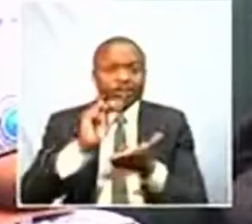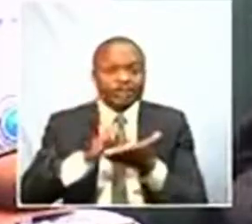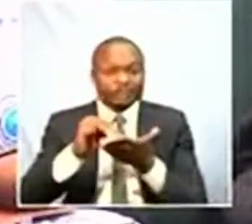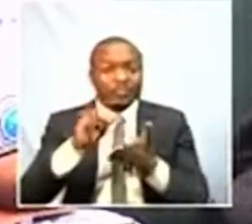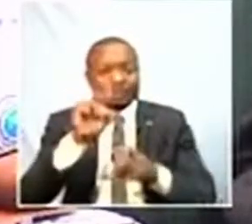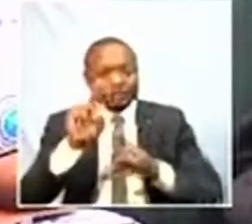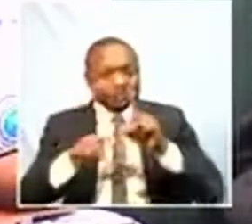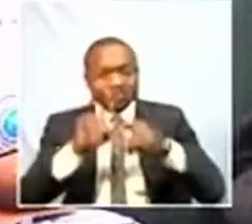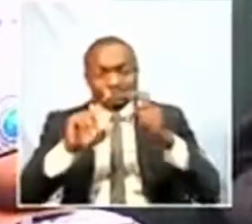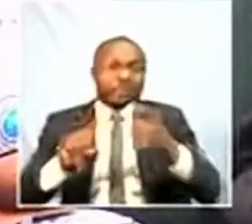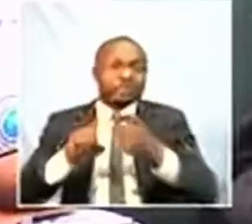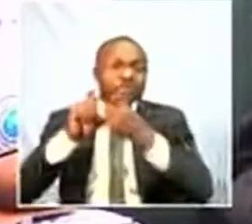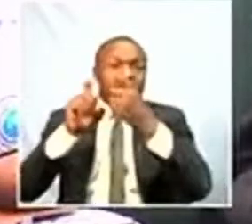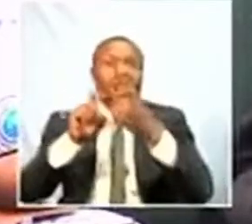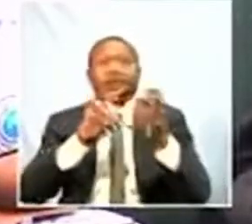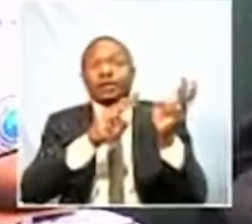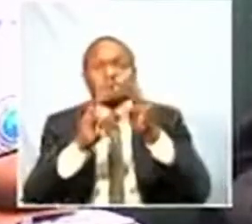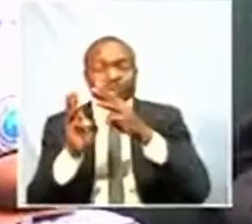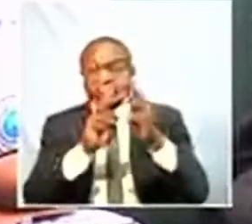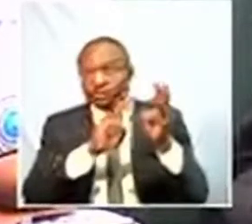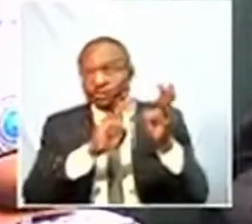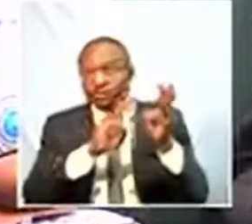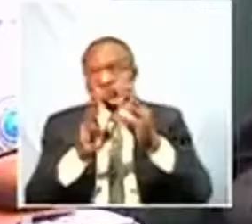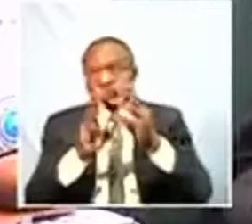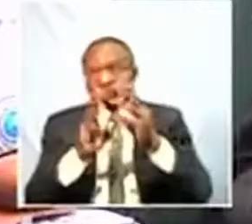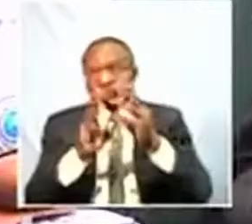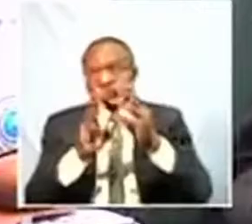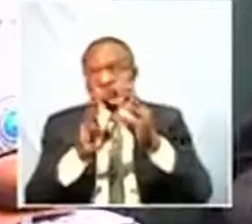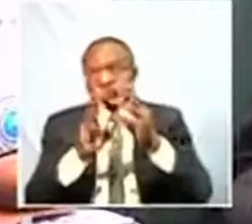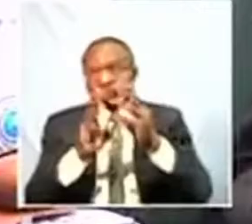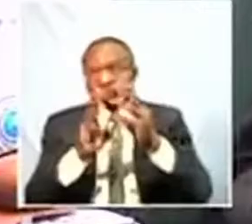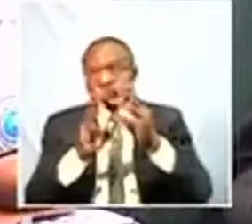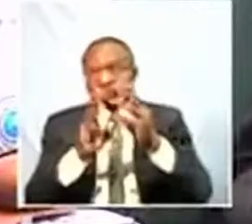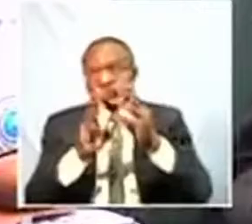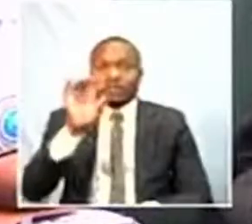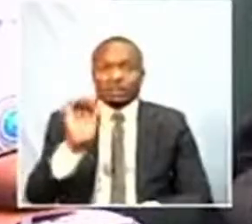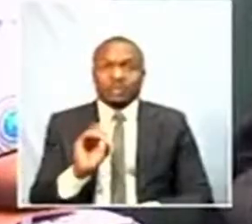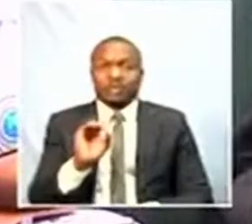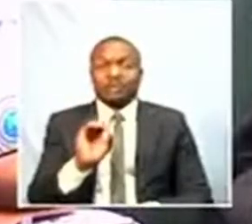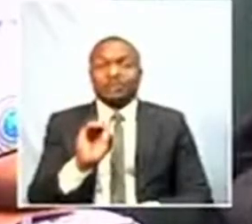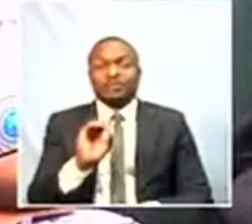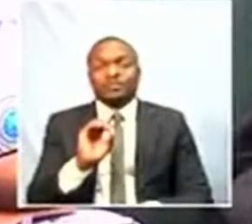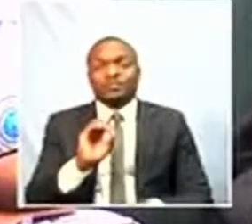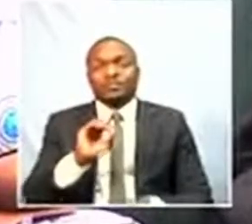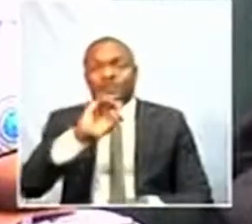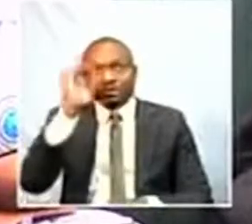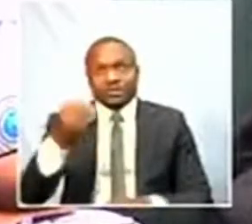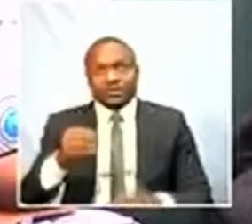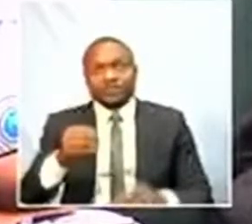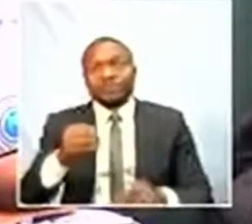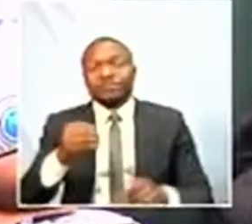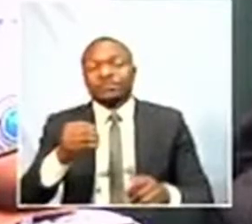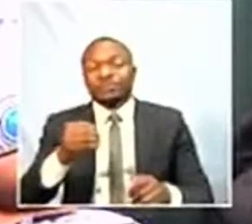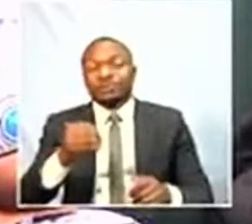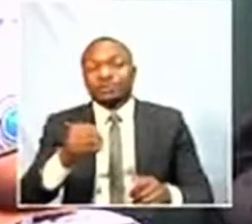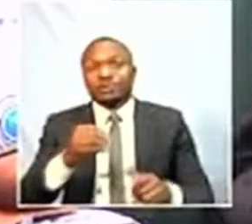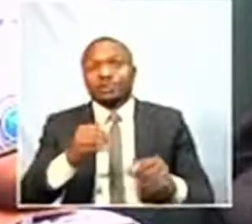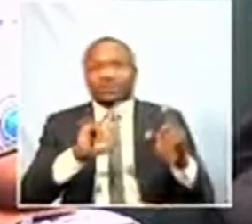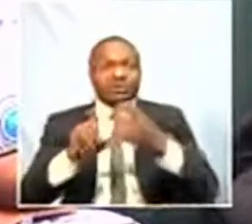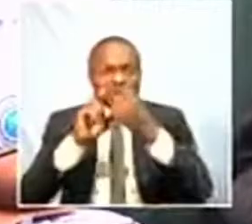have been affected by climate change are women, and 80% of the people that have been affected by climate change are the youths. So I would like you